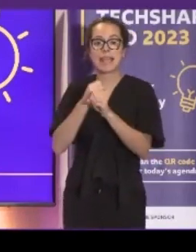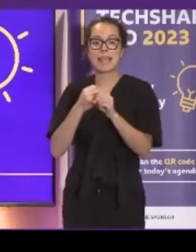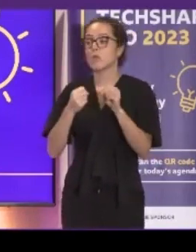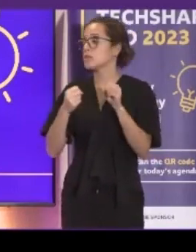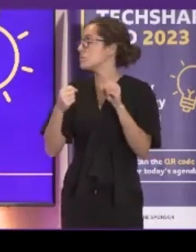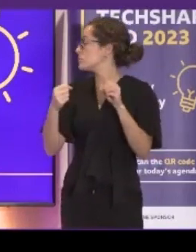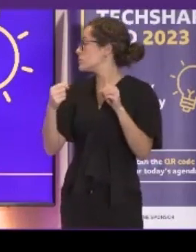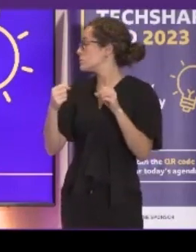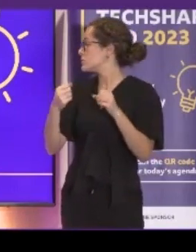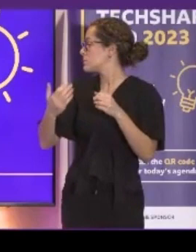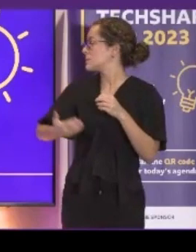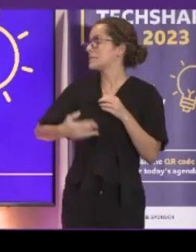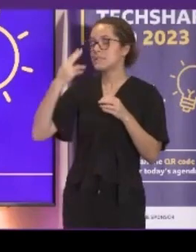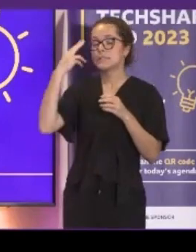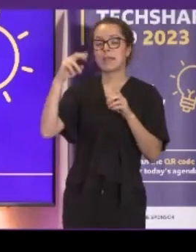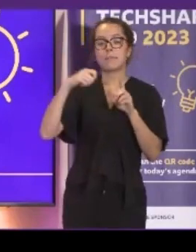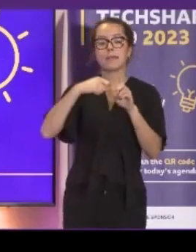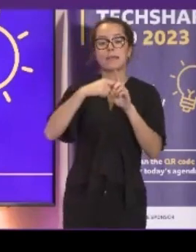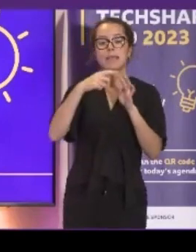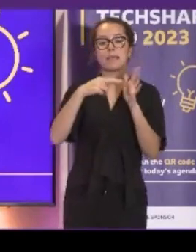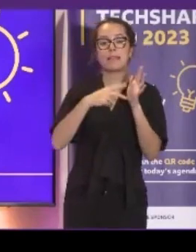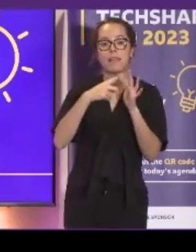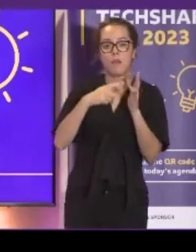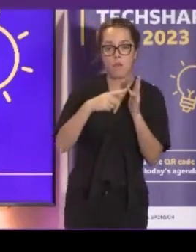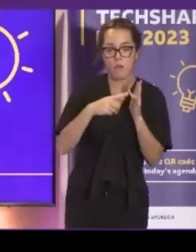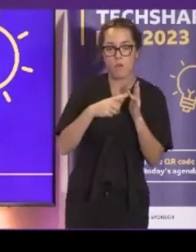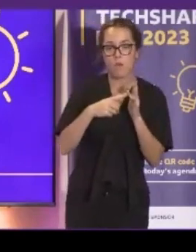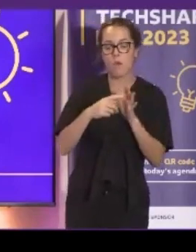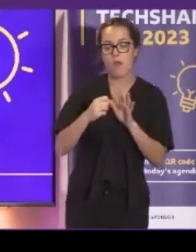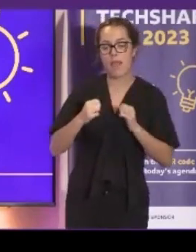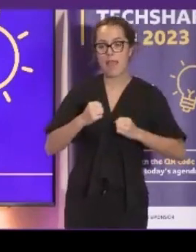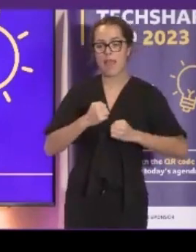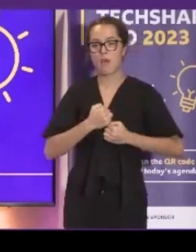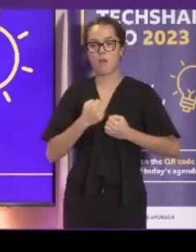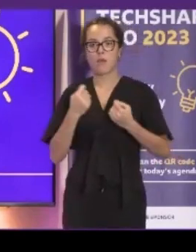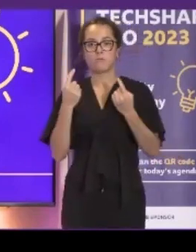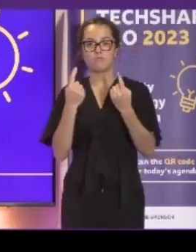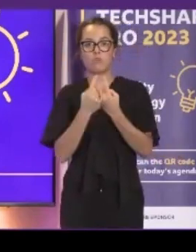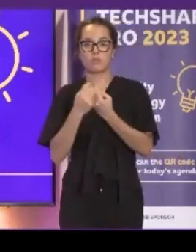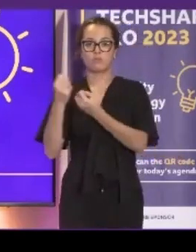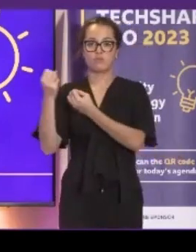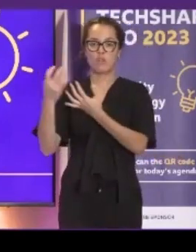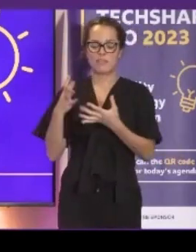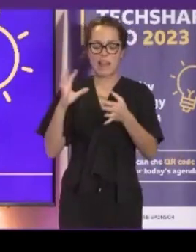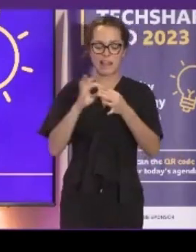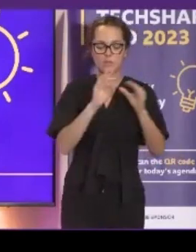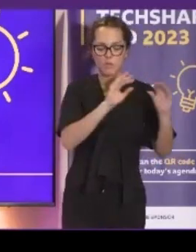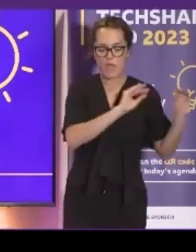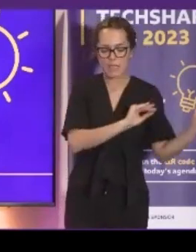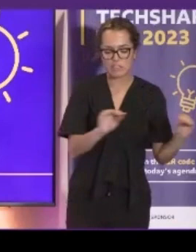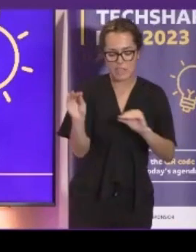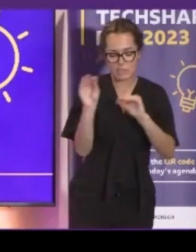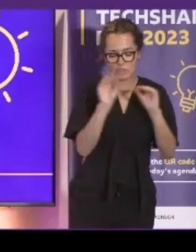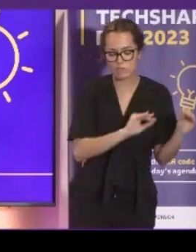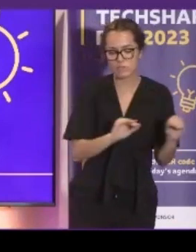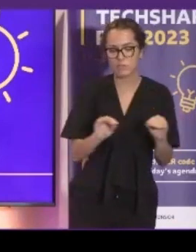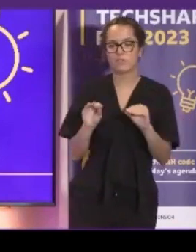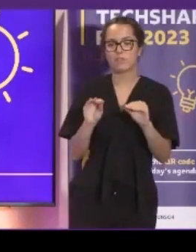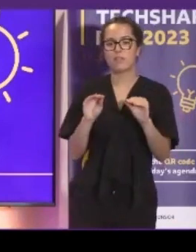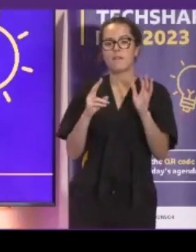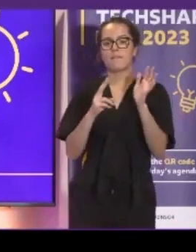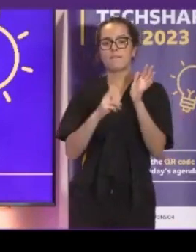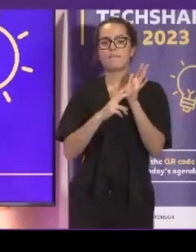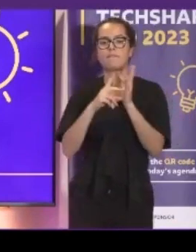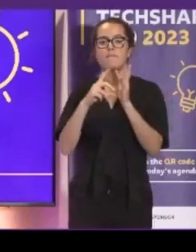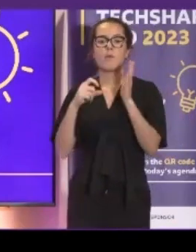that. The core kind of products and services that we design and deliver around education, vocational education from City and Guilds,